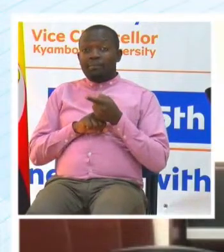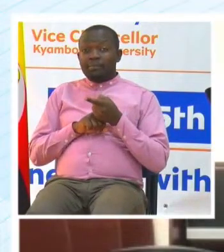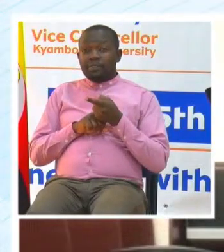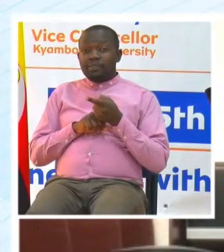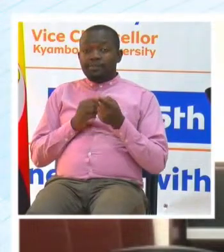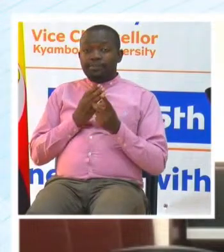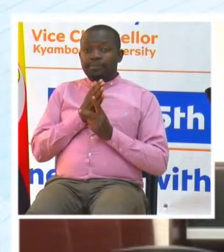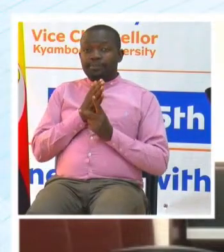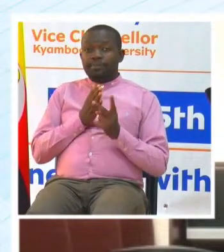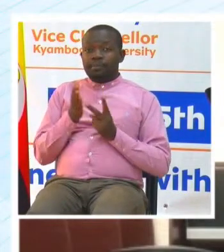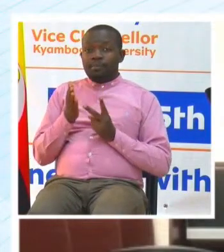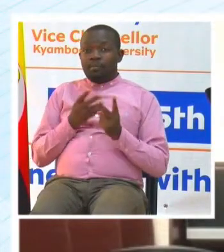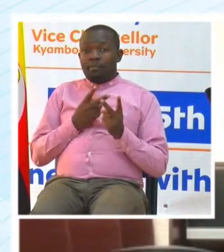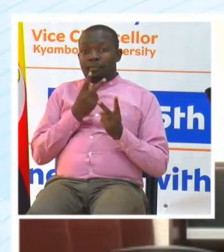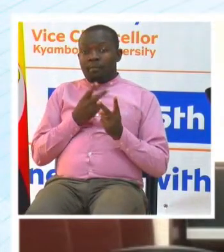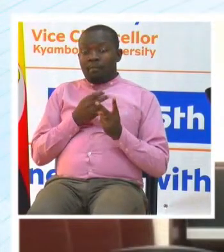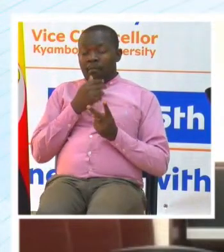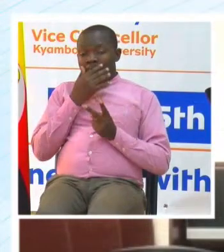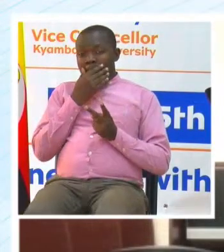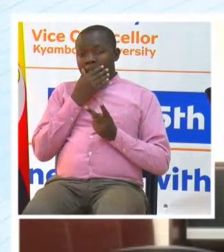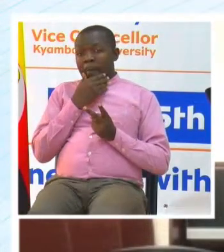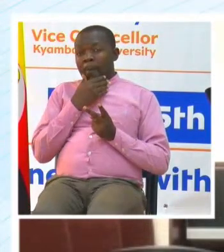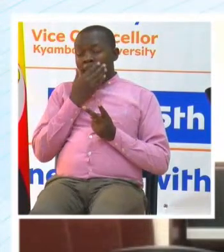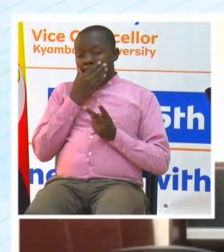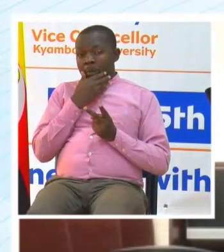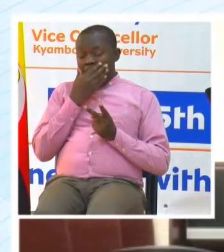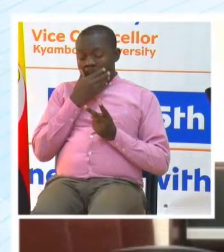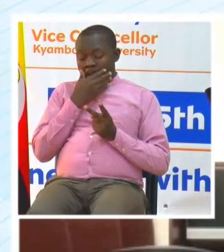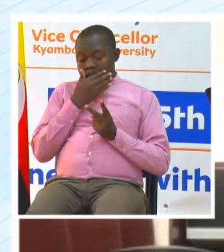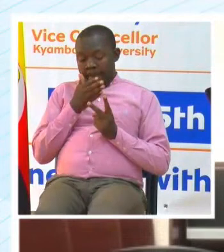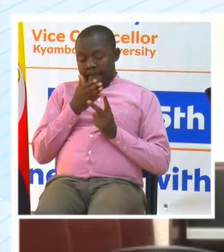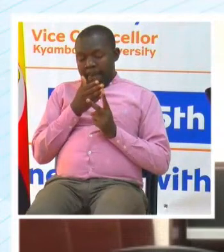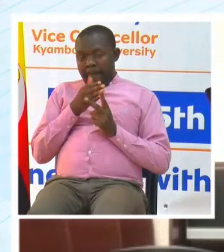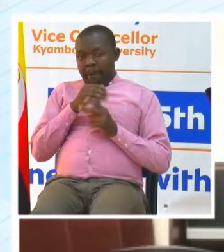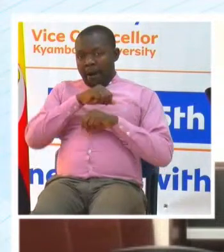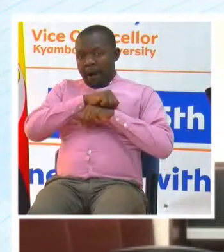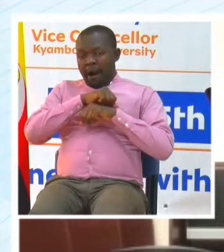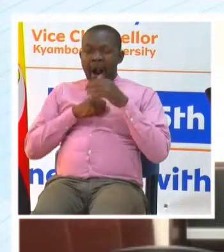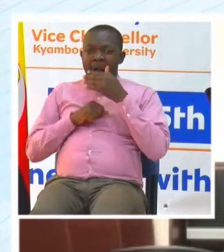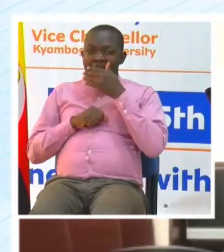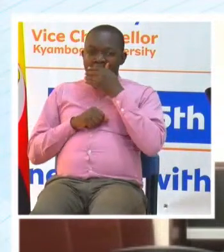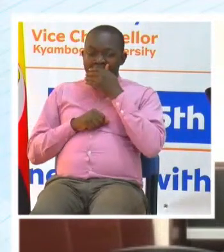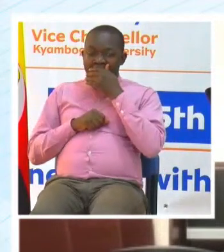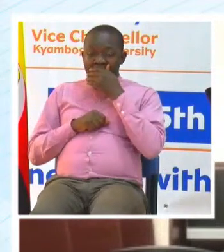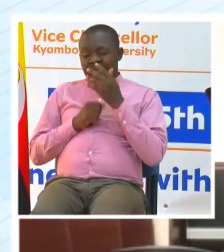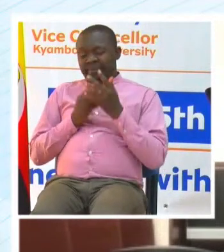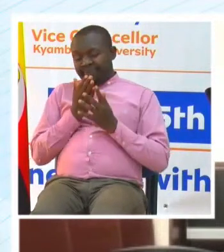forms. One from there are some from the school directly and some from the.